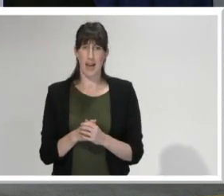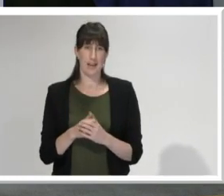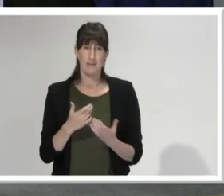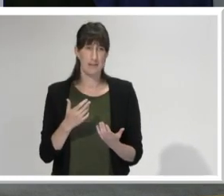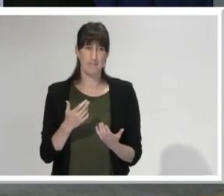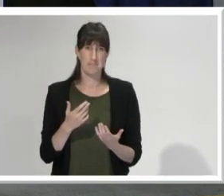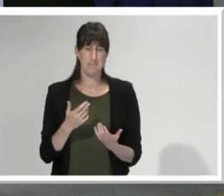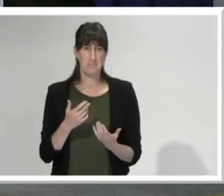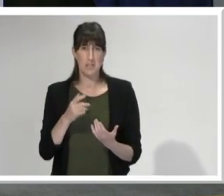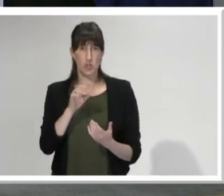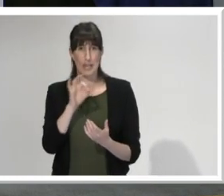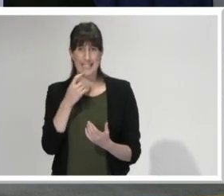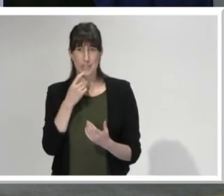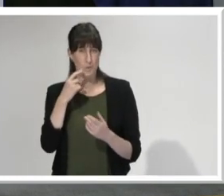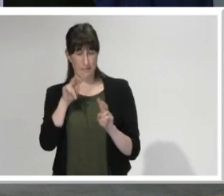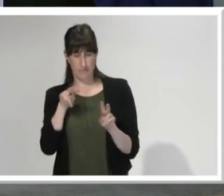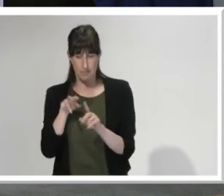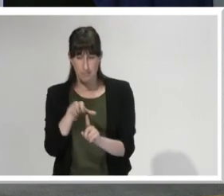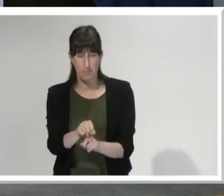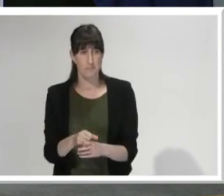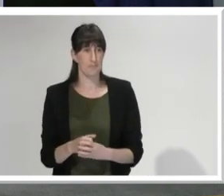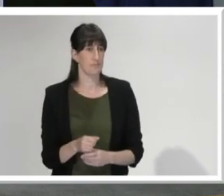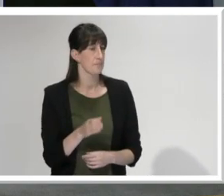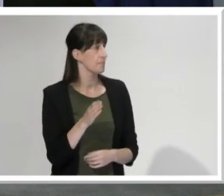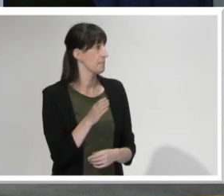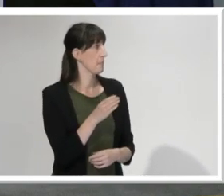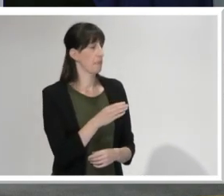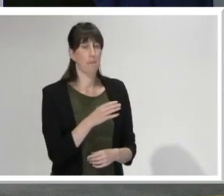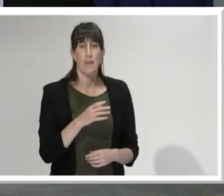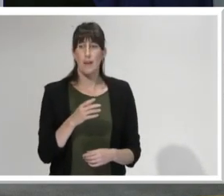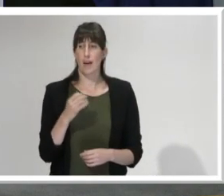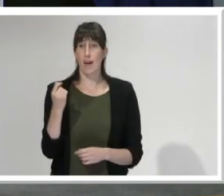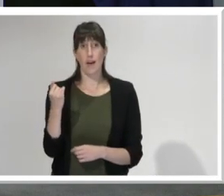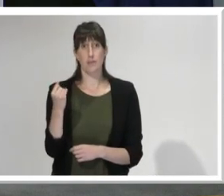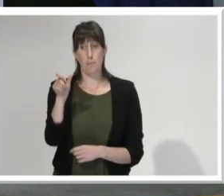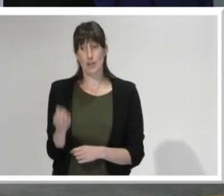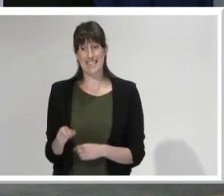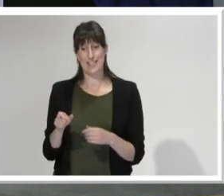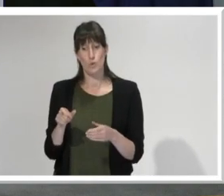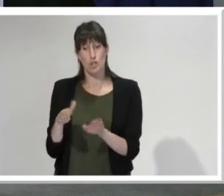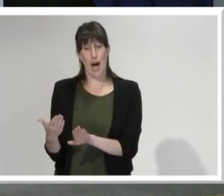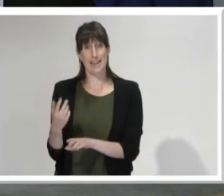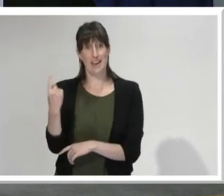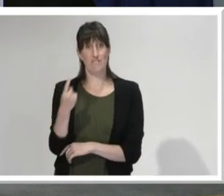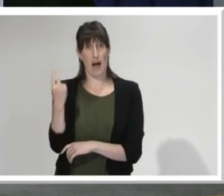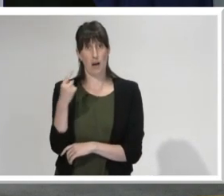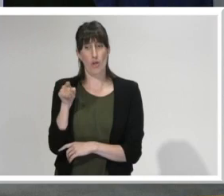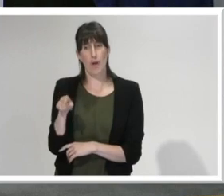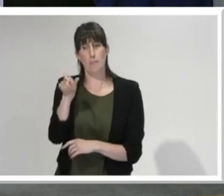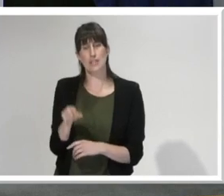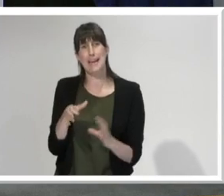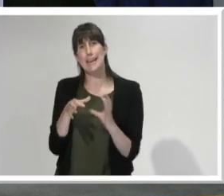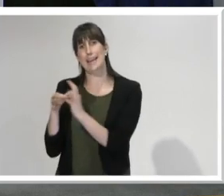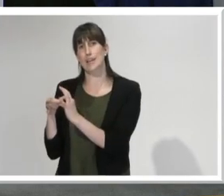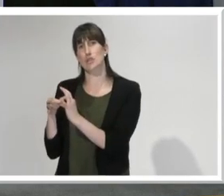Bluff wedding? It is, yes, linked to the Bluff wedding, yes. Not directly, but indirectly, yes. Okay, just